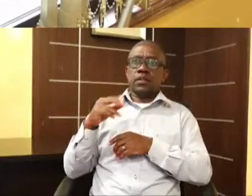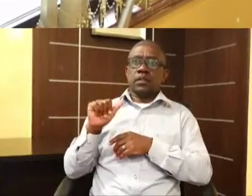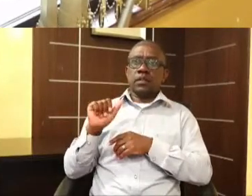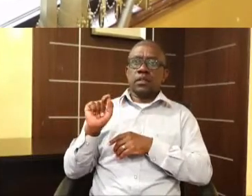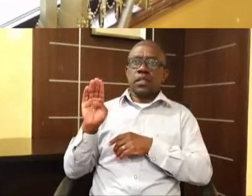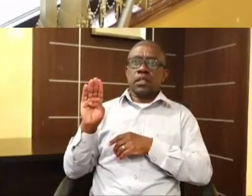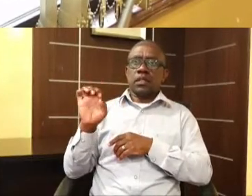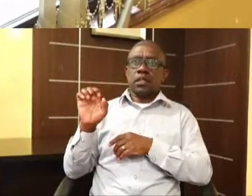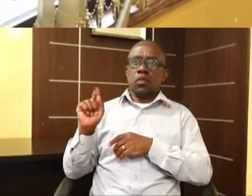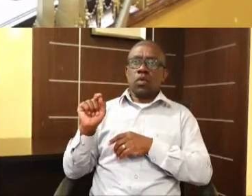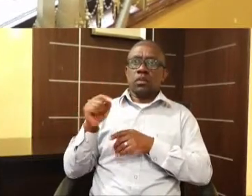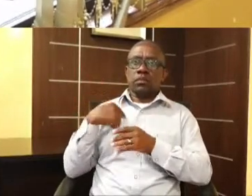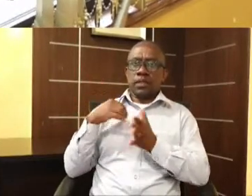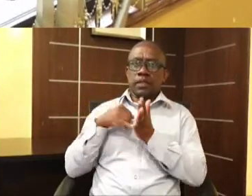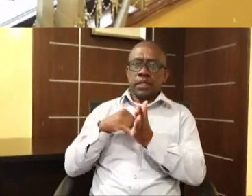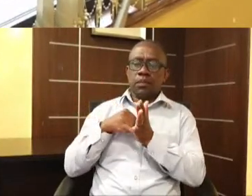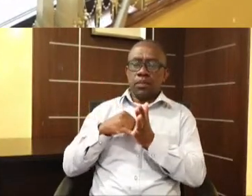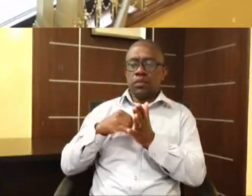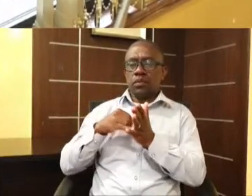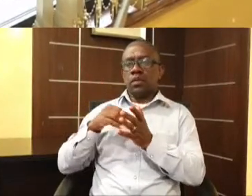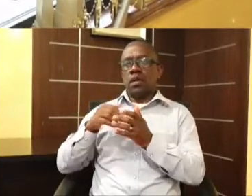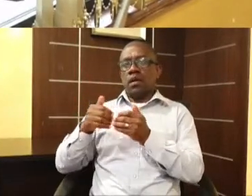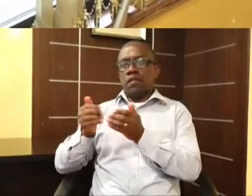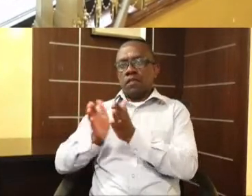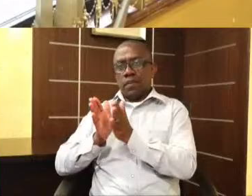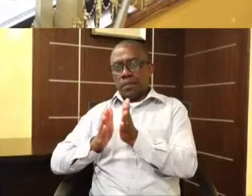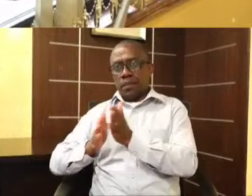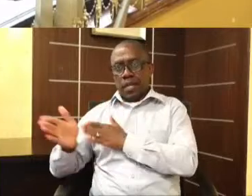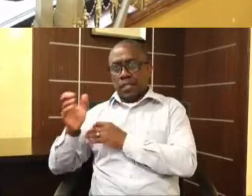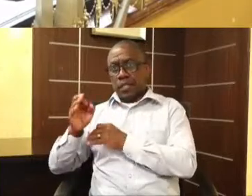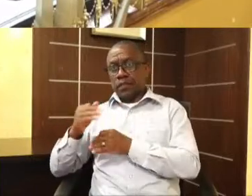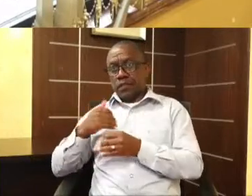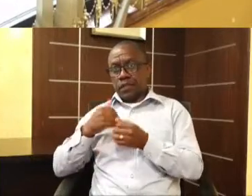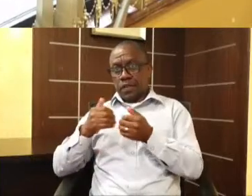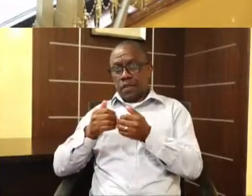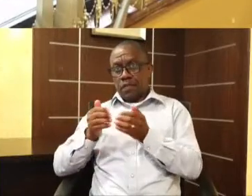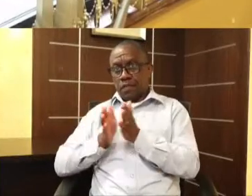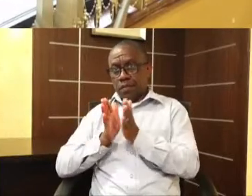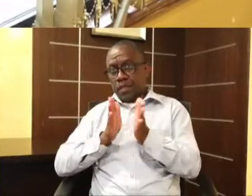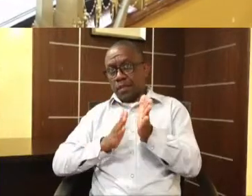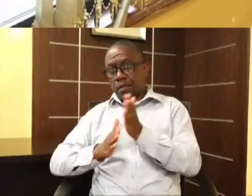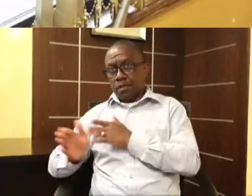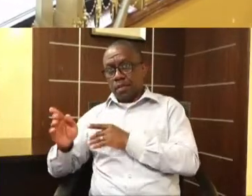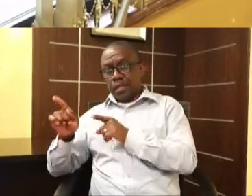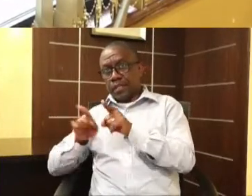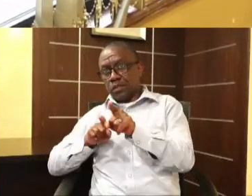of the family planning journey. When someone gets into the family planning journey, we ask